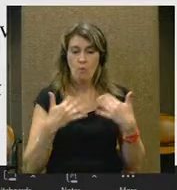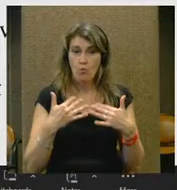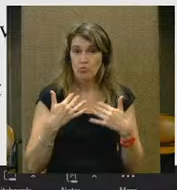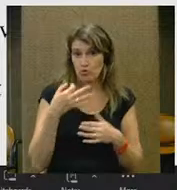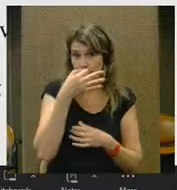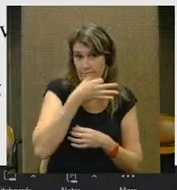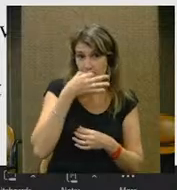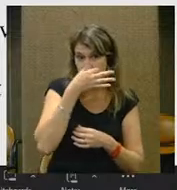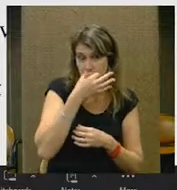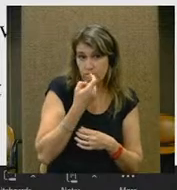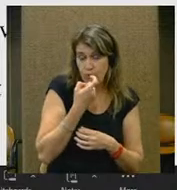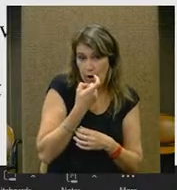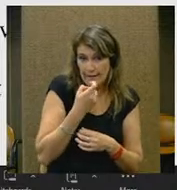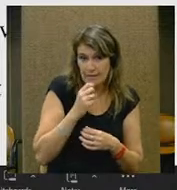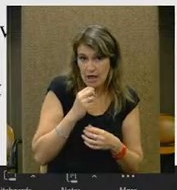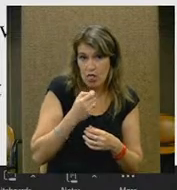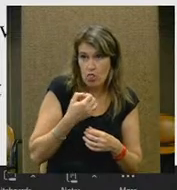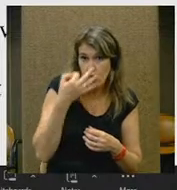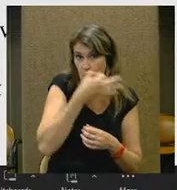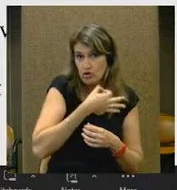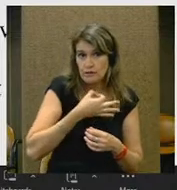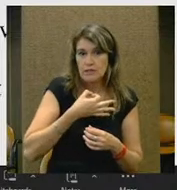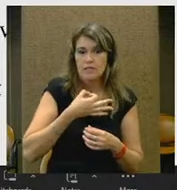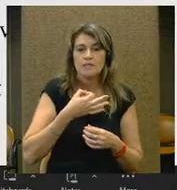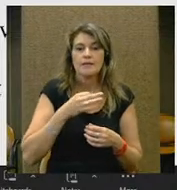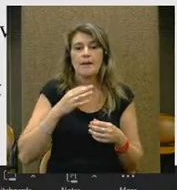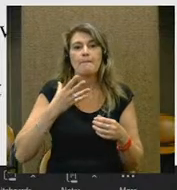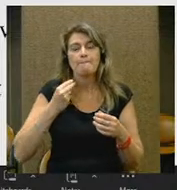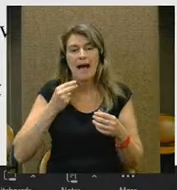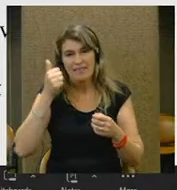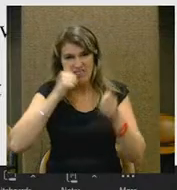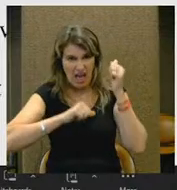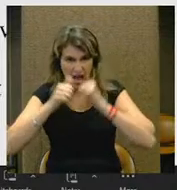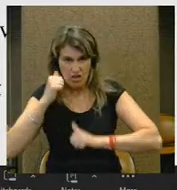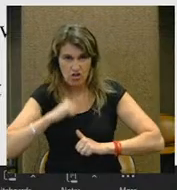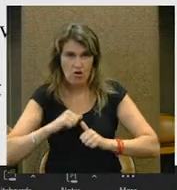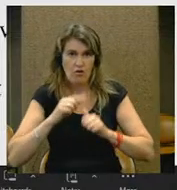harms associated with that overdose, especially depending on how long,